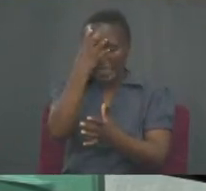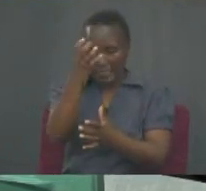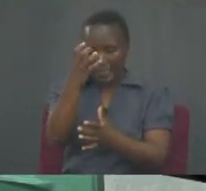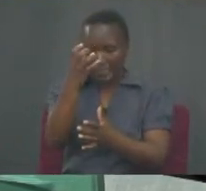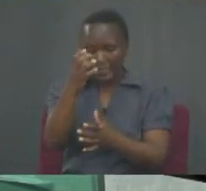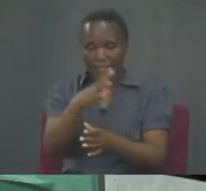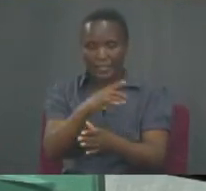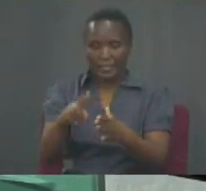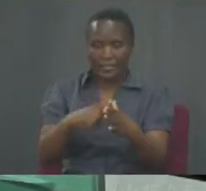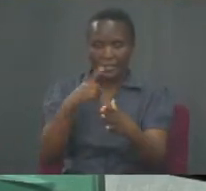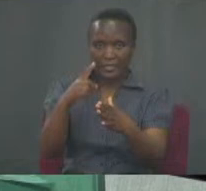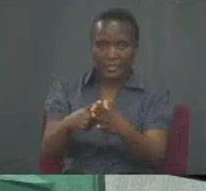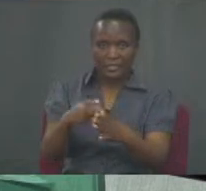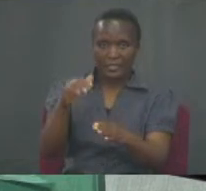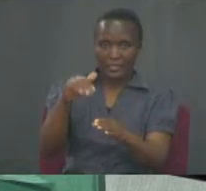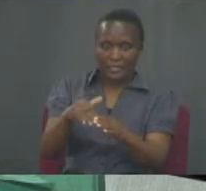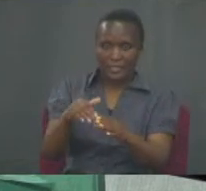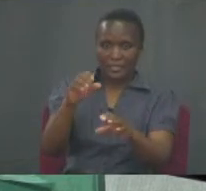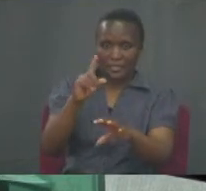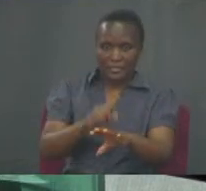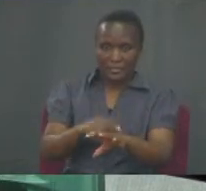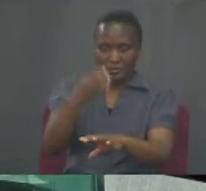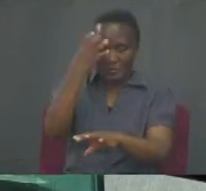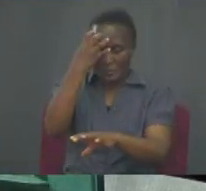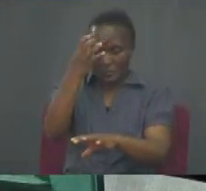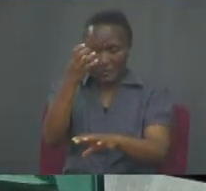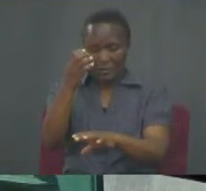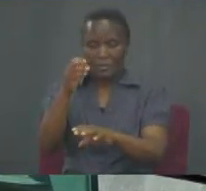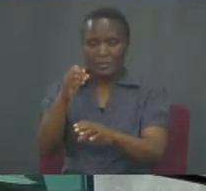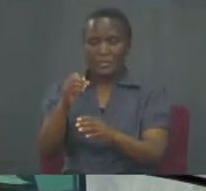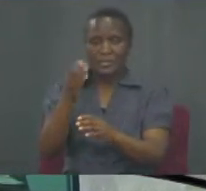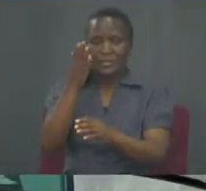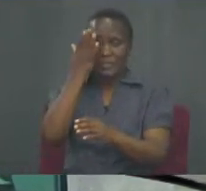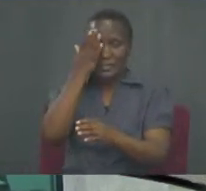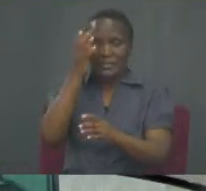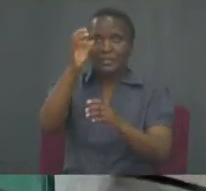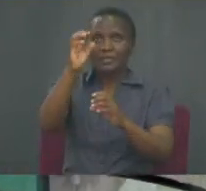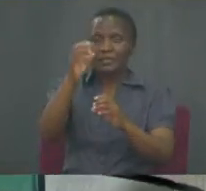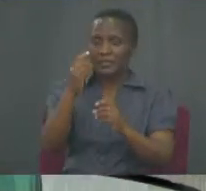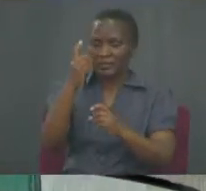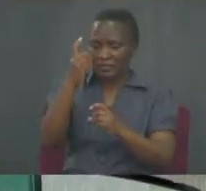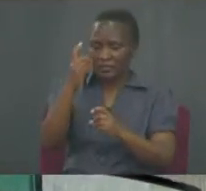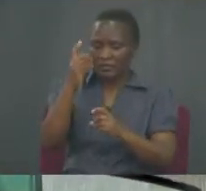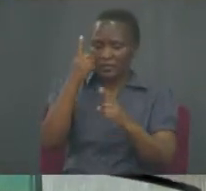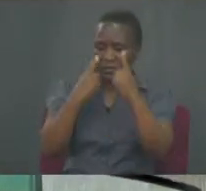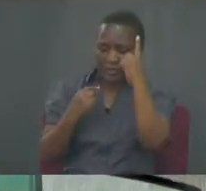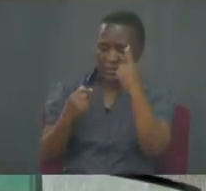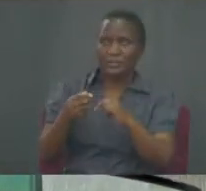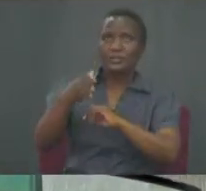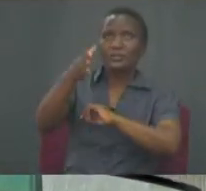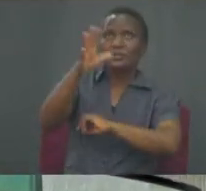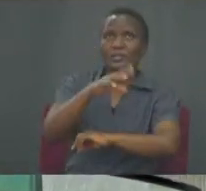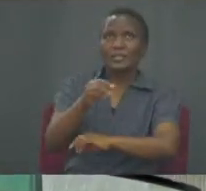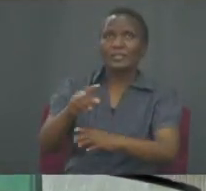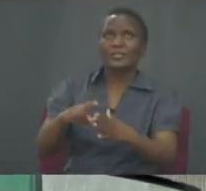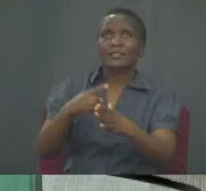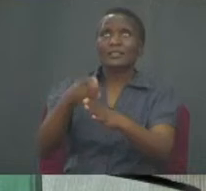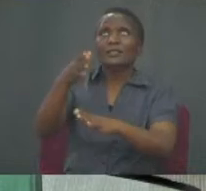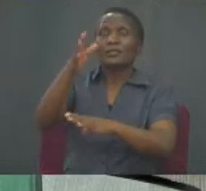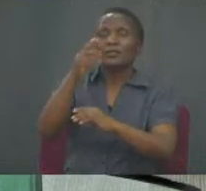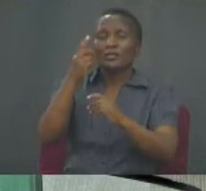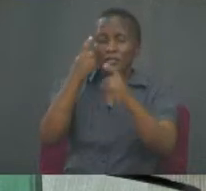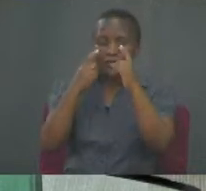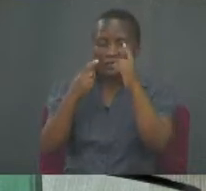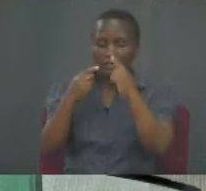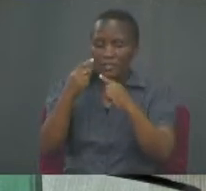then during that oppression, Israel cries to God. And then God hears Israel and